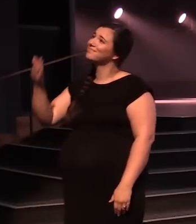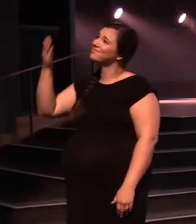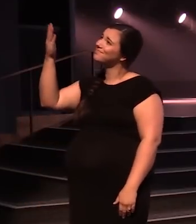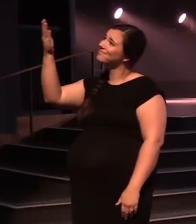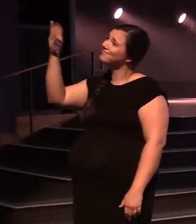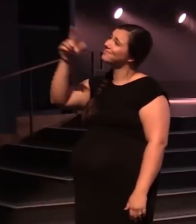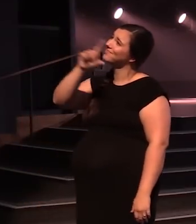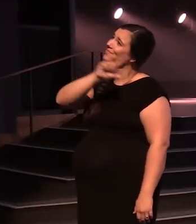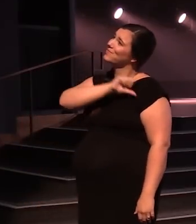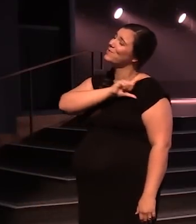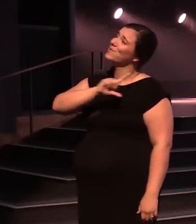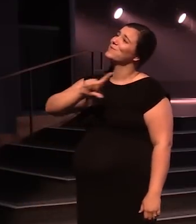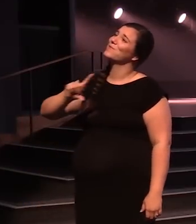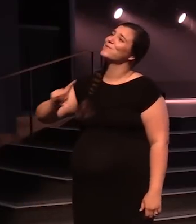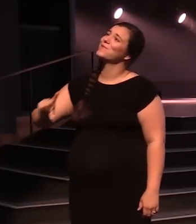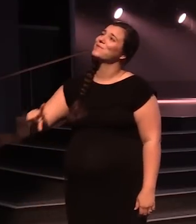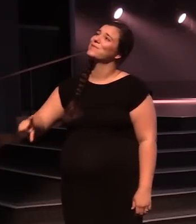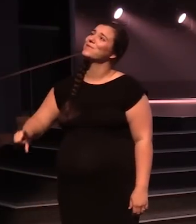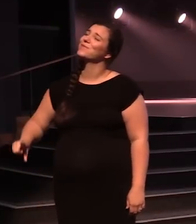is Lord.